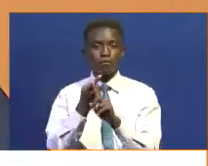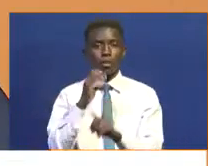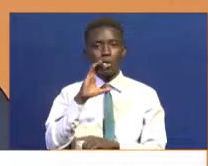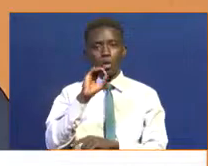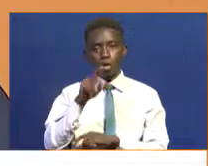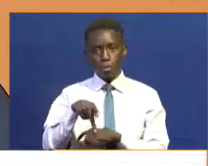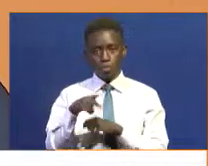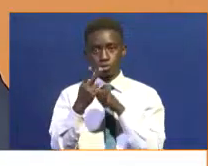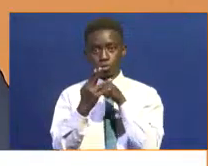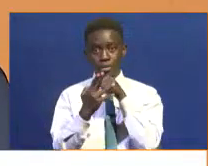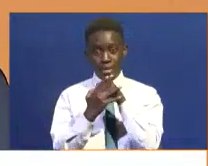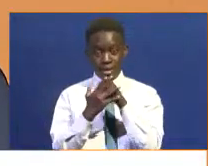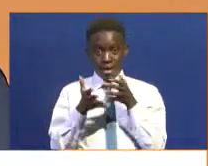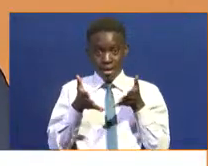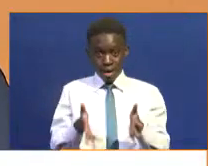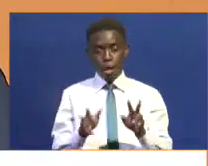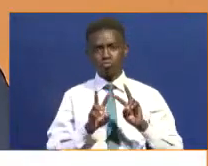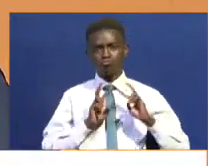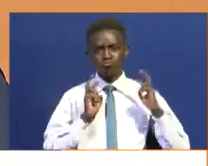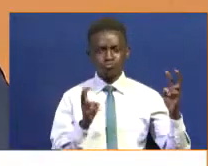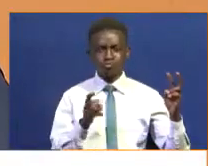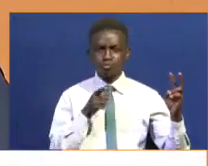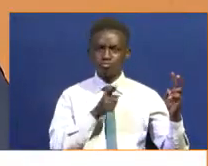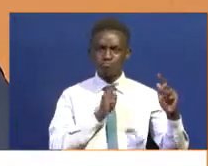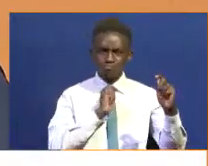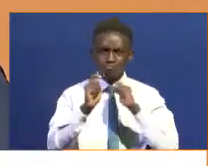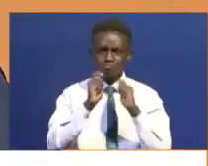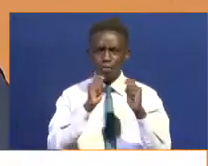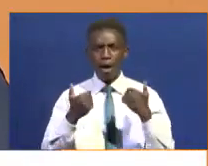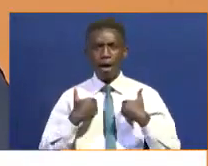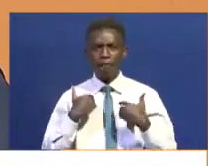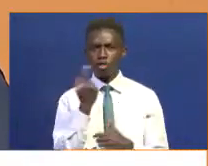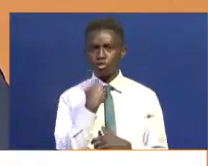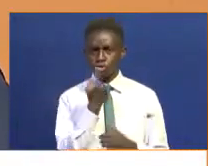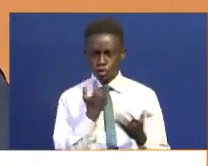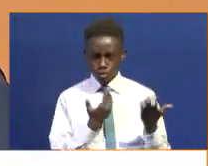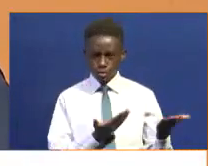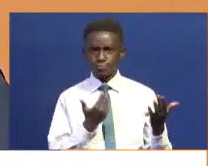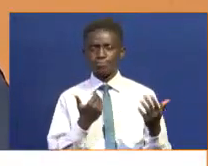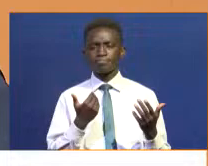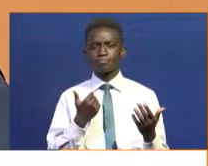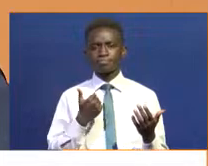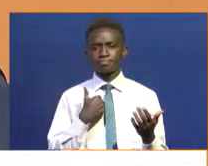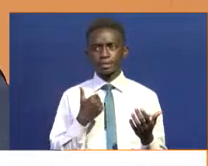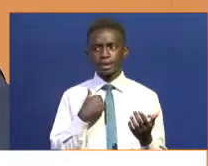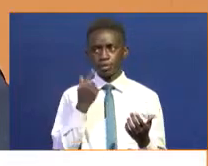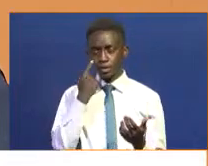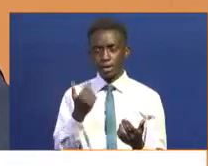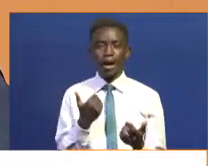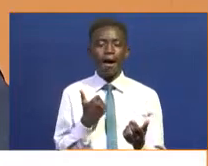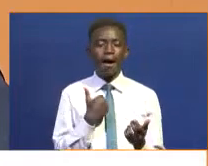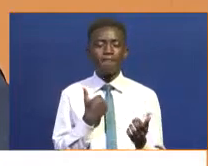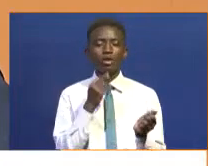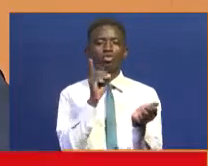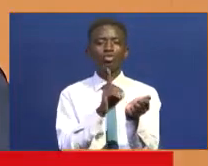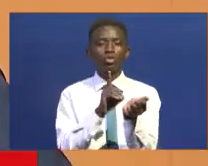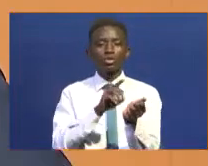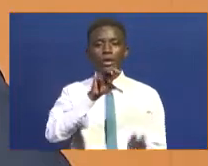is fully constituted. We have, allow me to check. We have Dr. Mithika